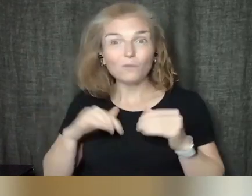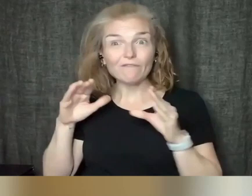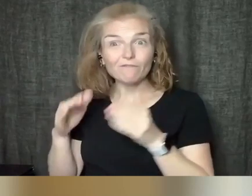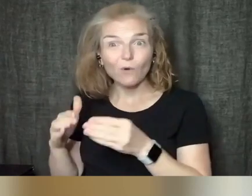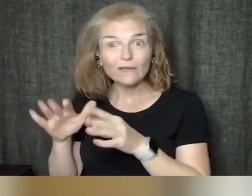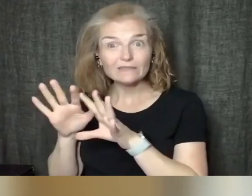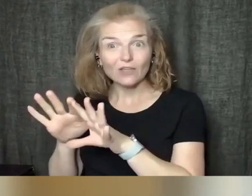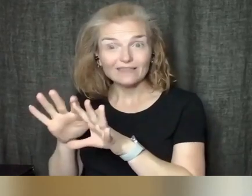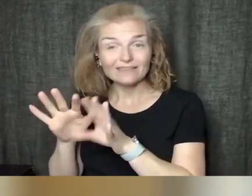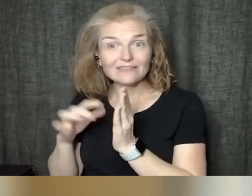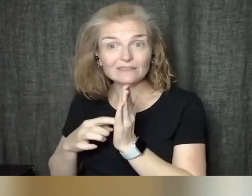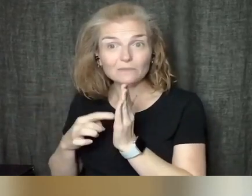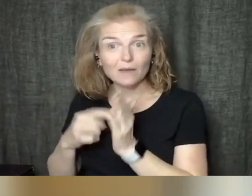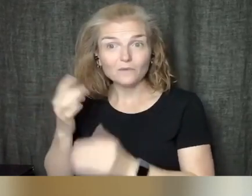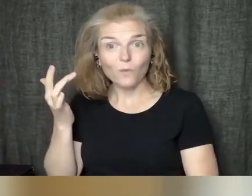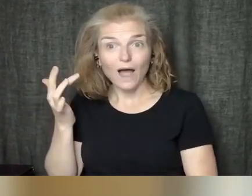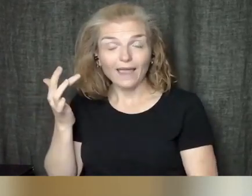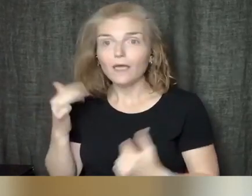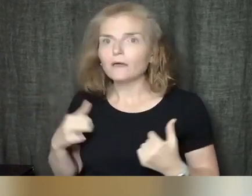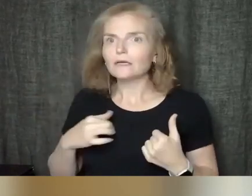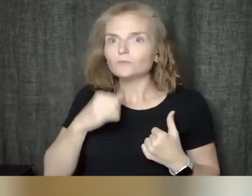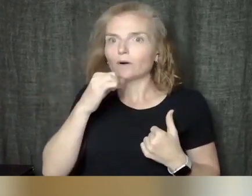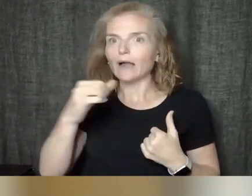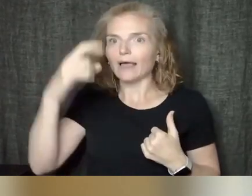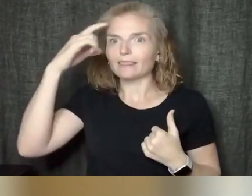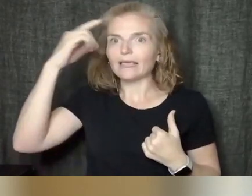considered where they're taking us.